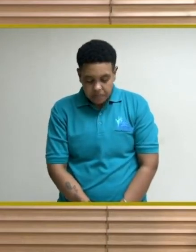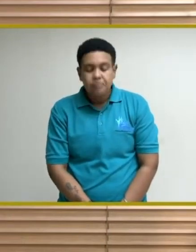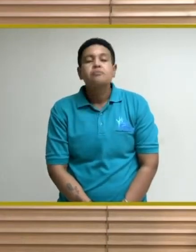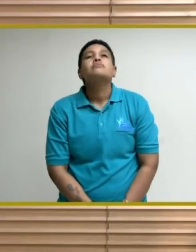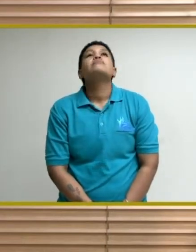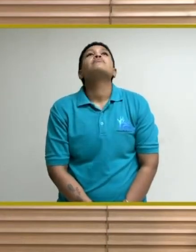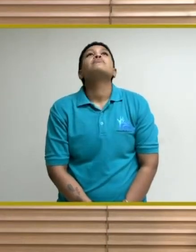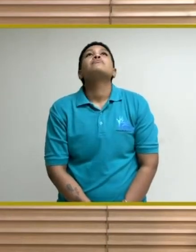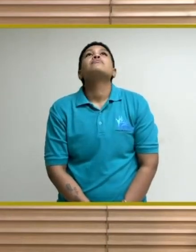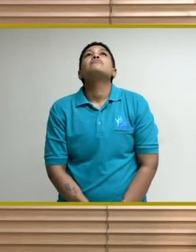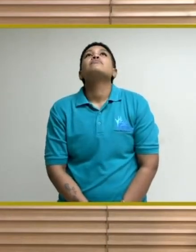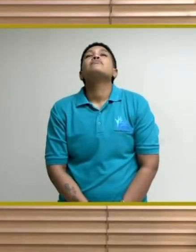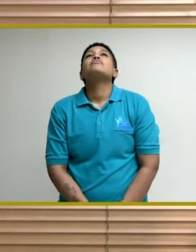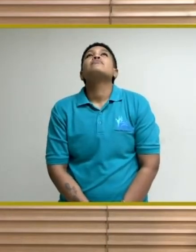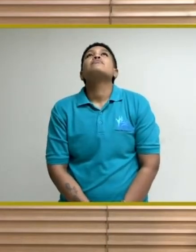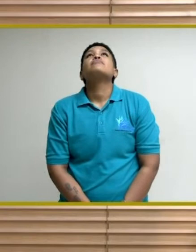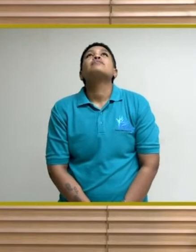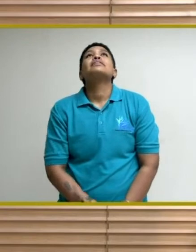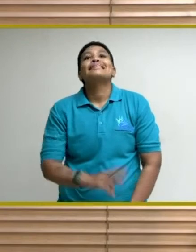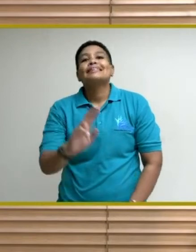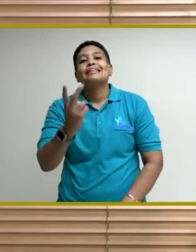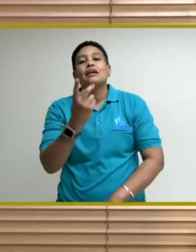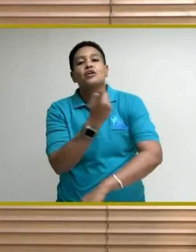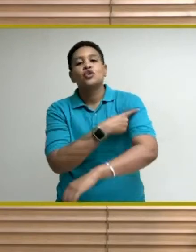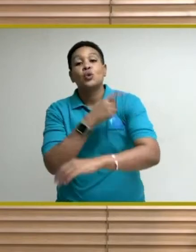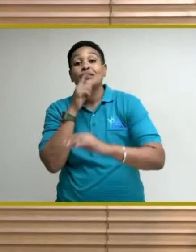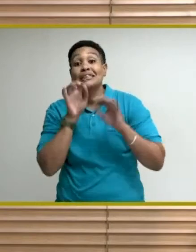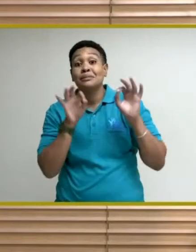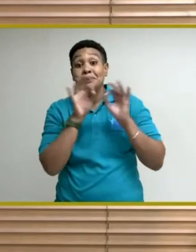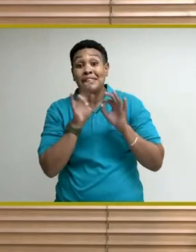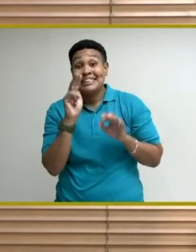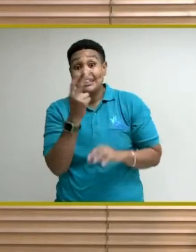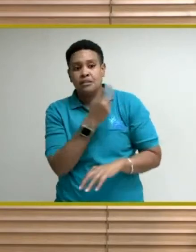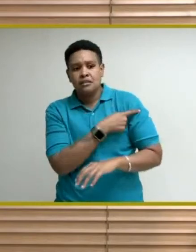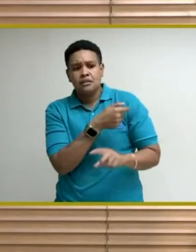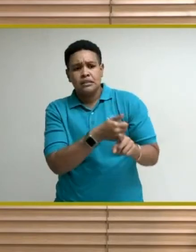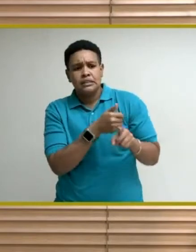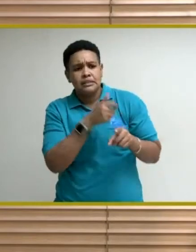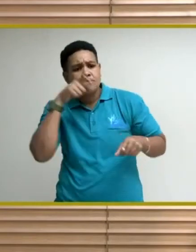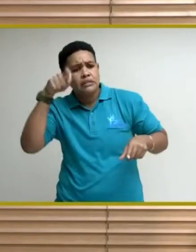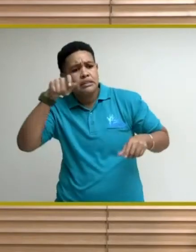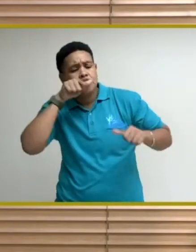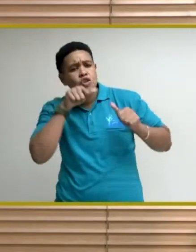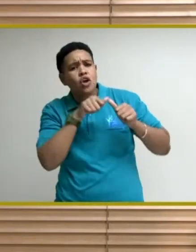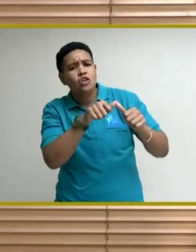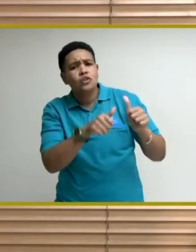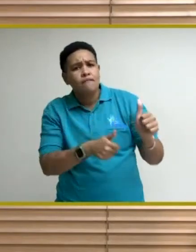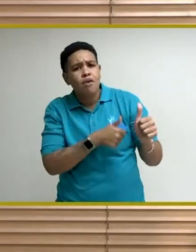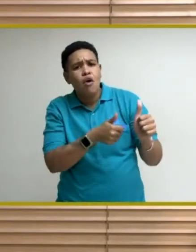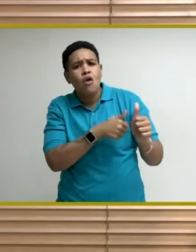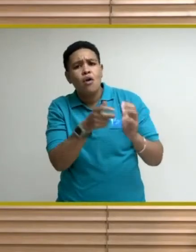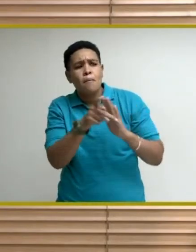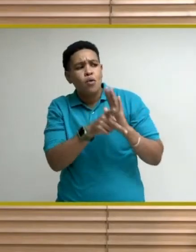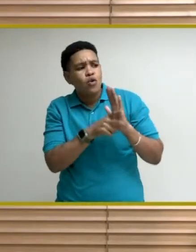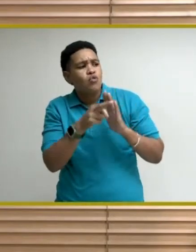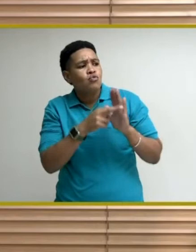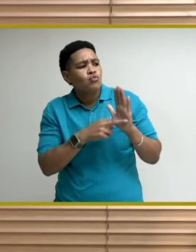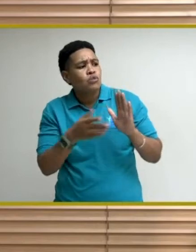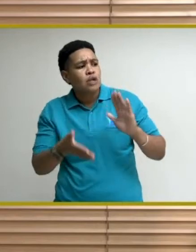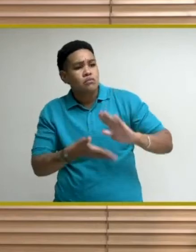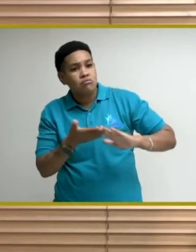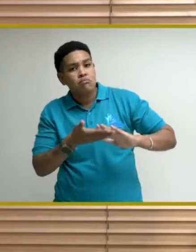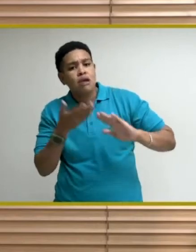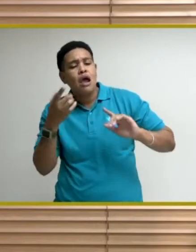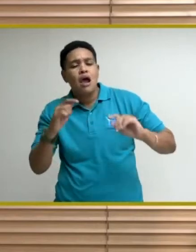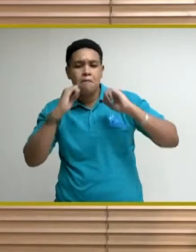the second dose and the importance of the second dose and the need to continue to follow the protocols as we go along,